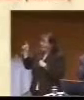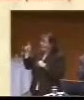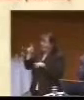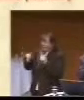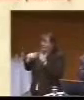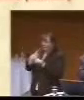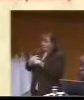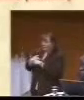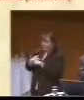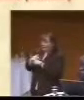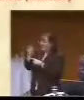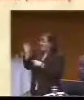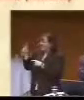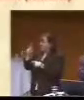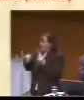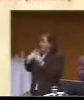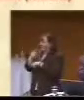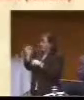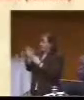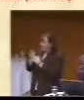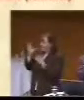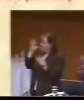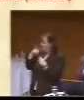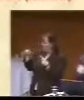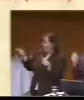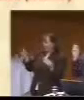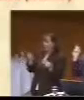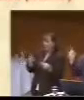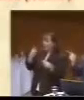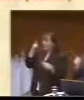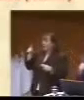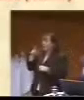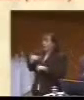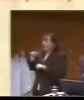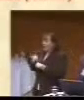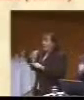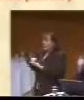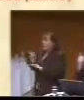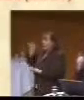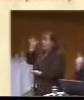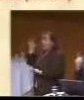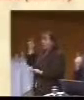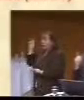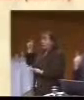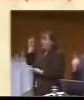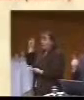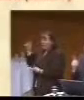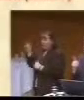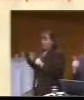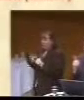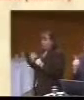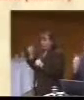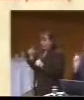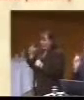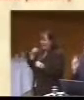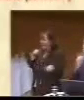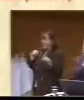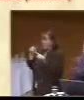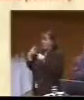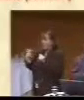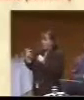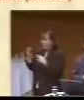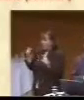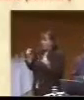version of that book to a national repository, and you can get it, okay? And it's